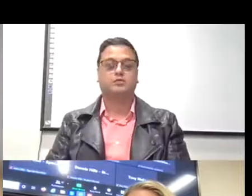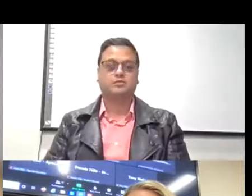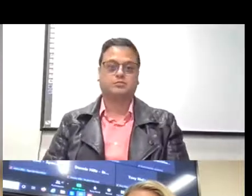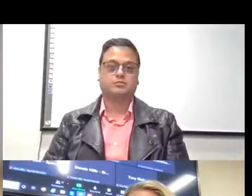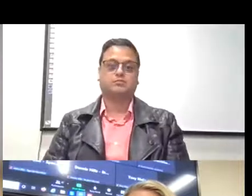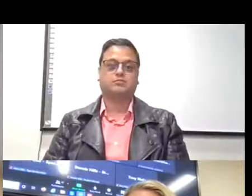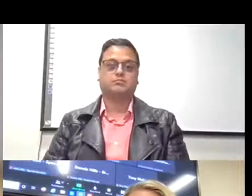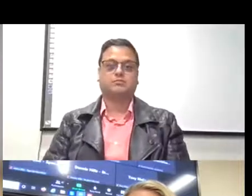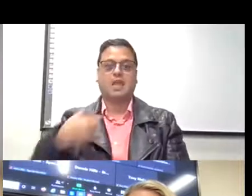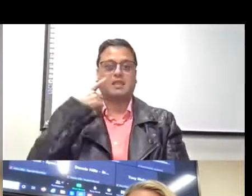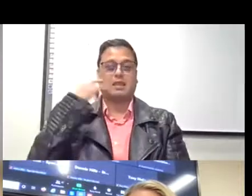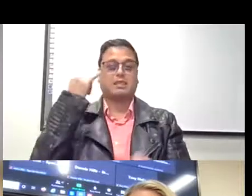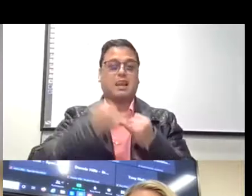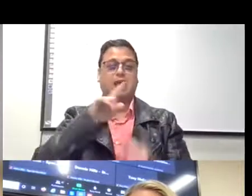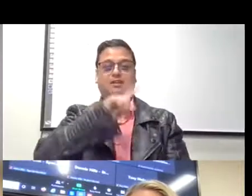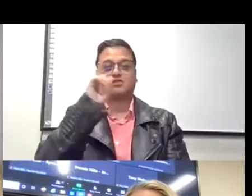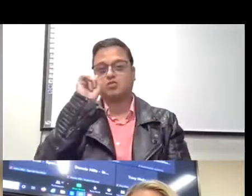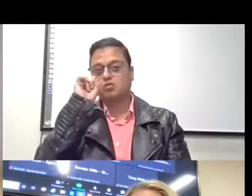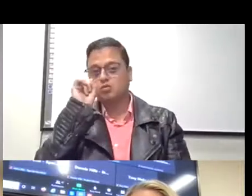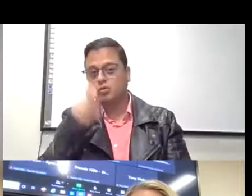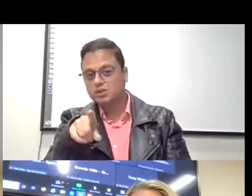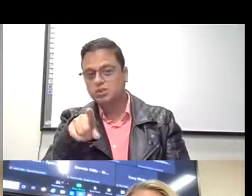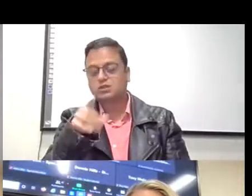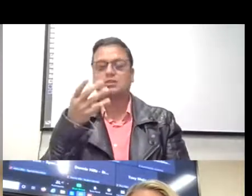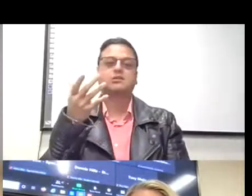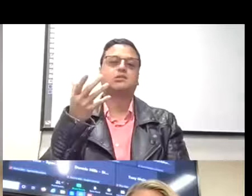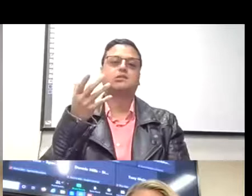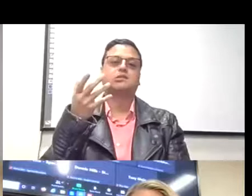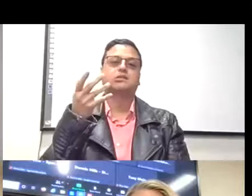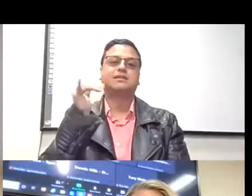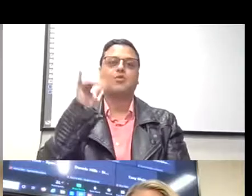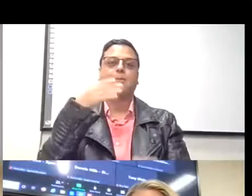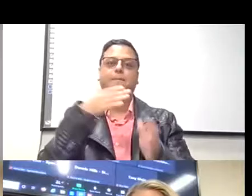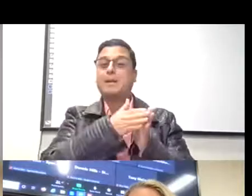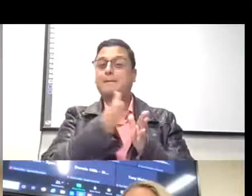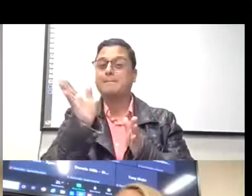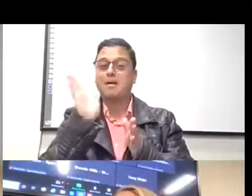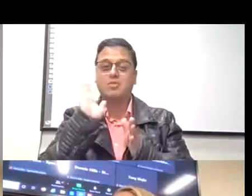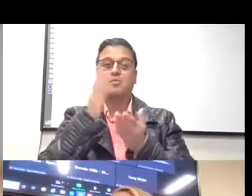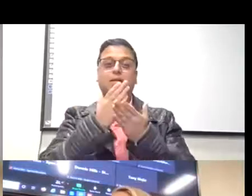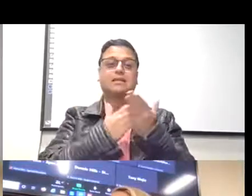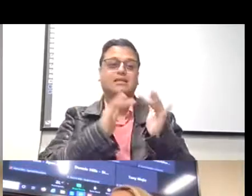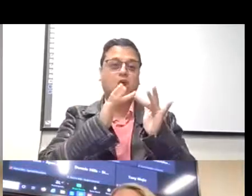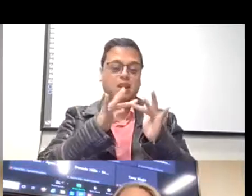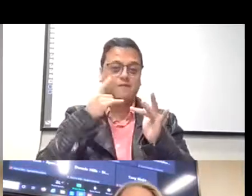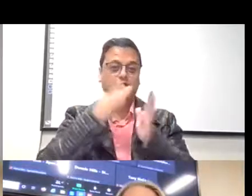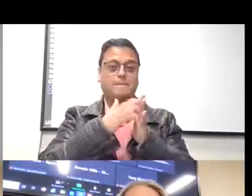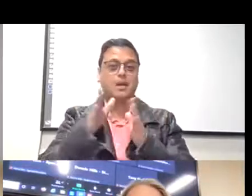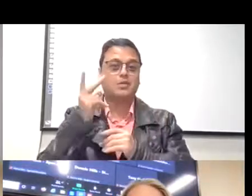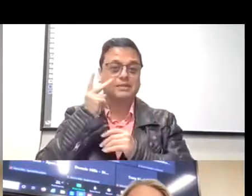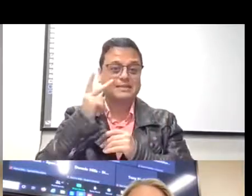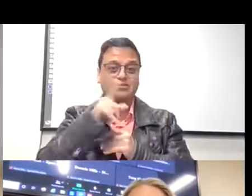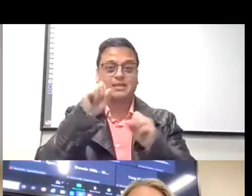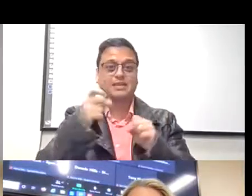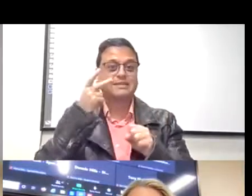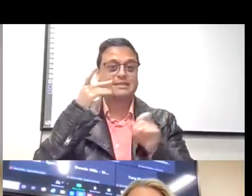I guess last question, just this is going to be public. Is it going to be listed online for the public to see so that they can also